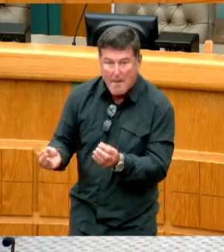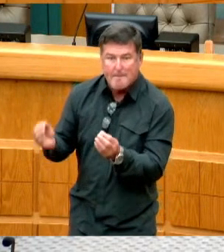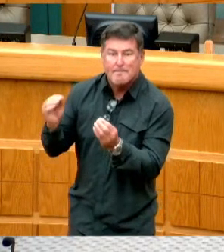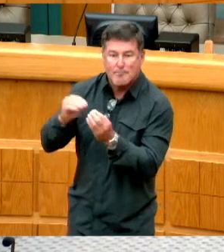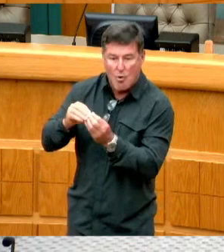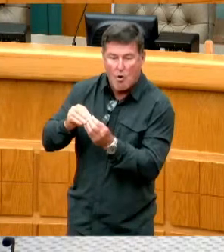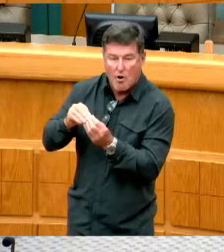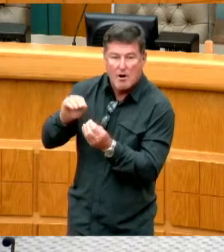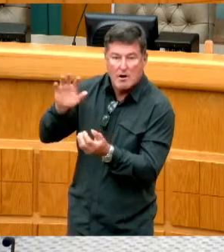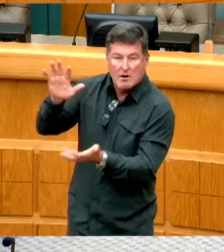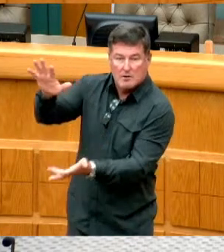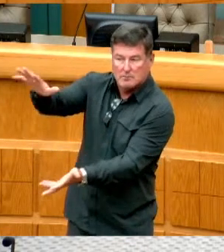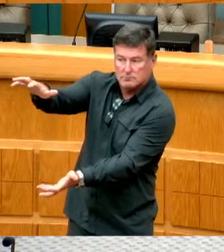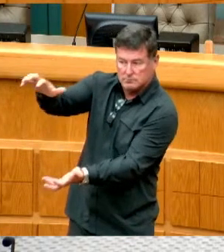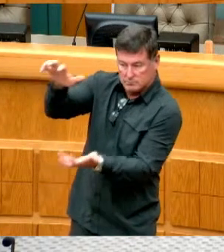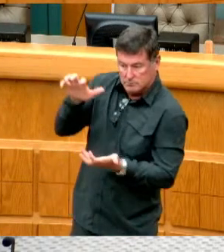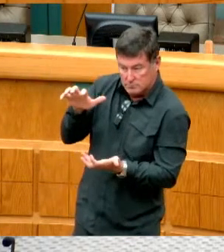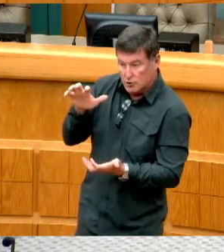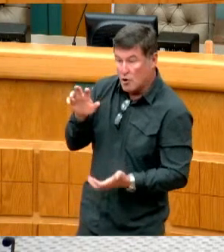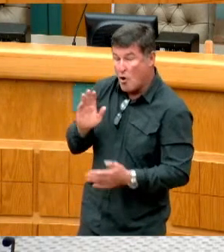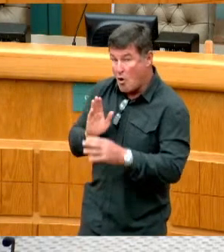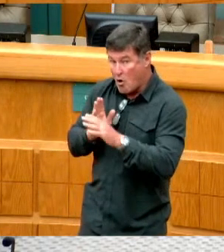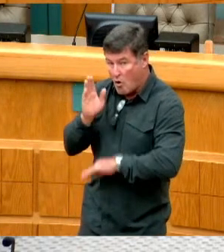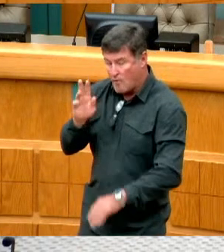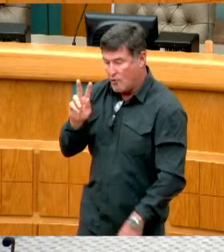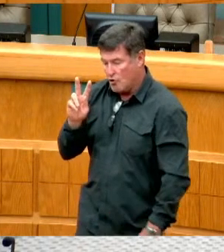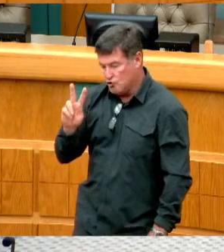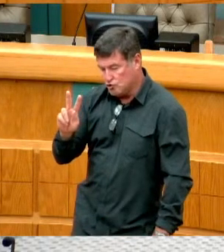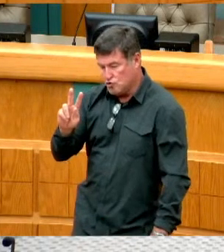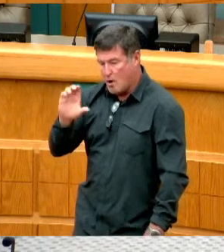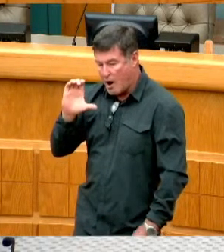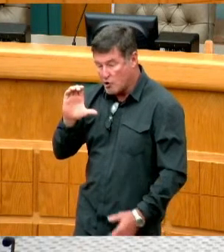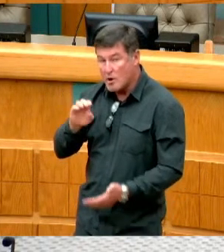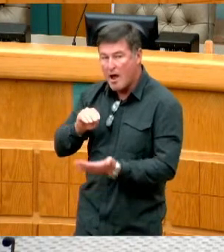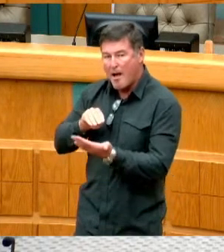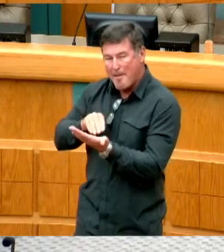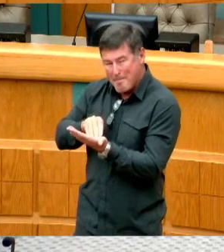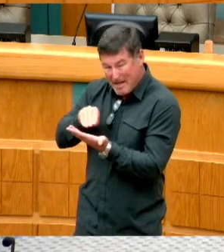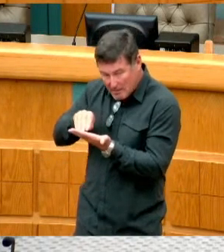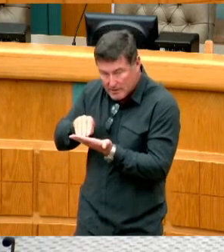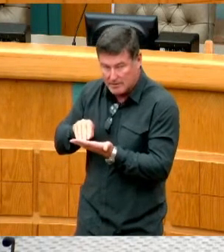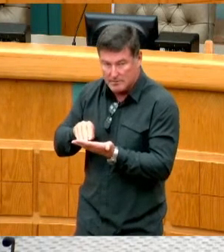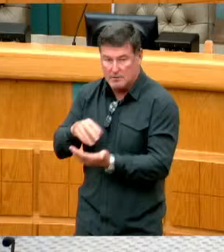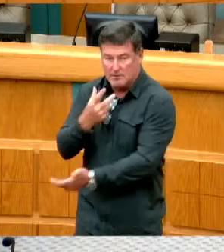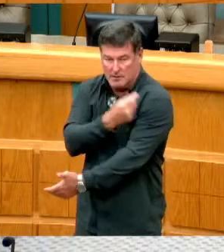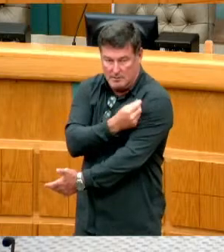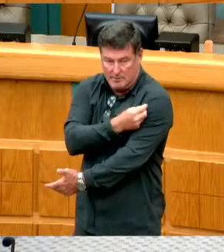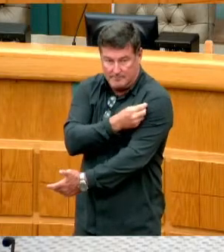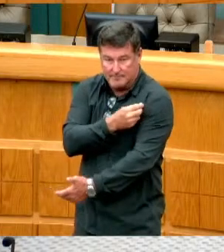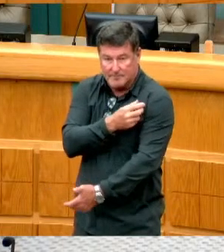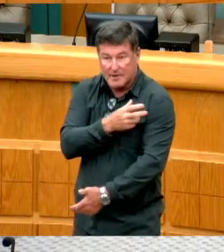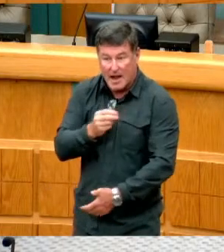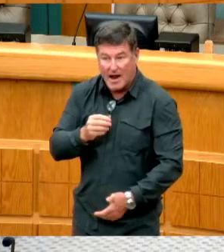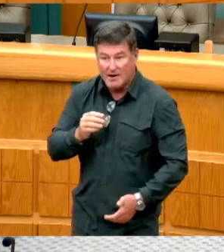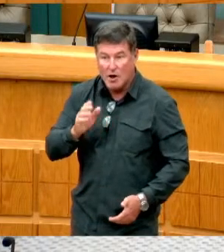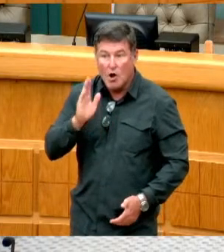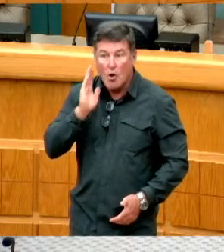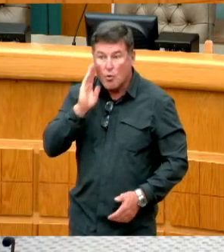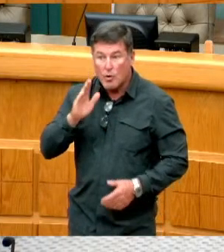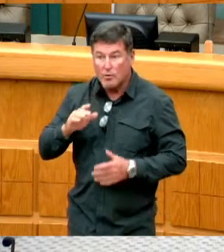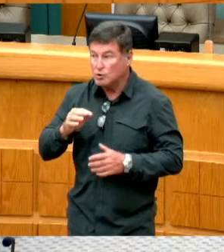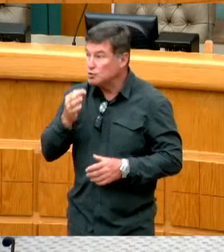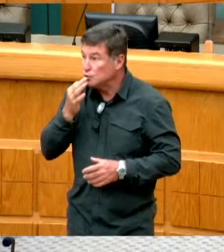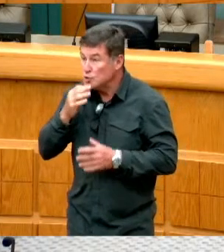acquisition of over 200 million new vaccines. And more excitingly, we have the opportunity to have a third one in production